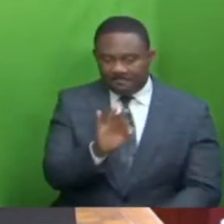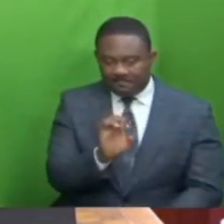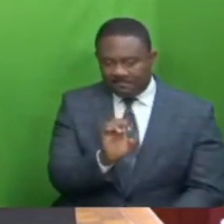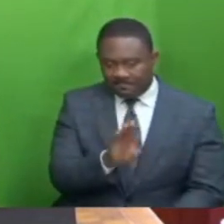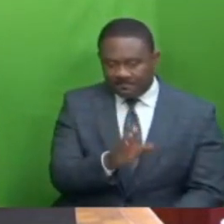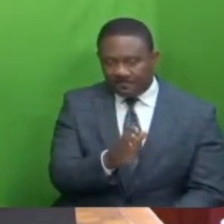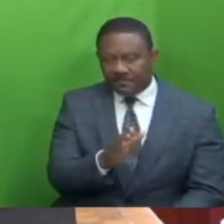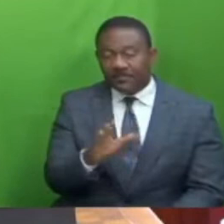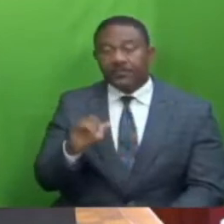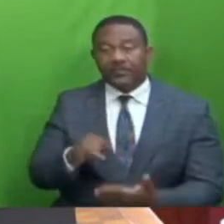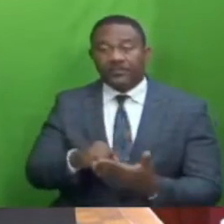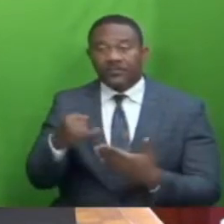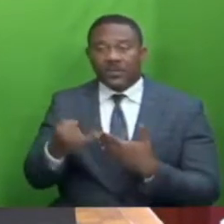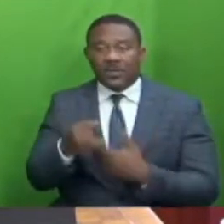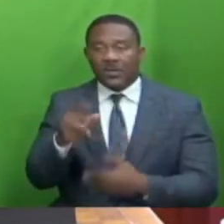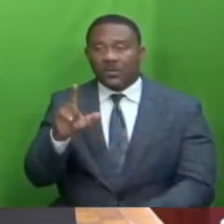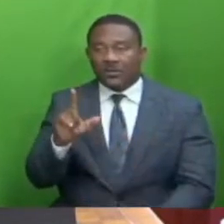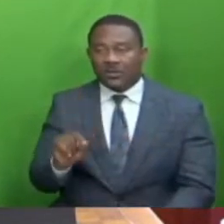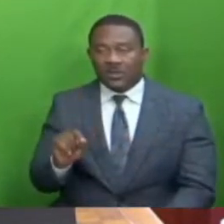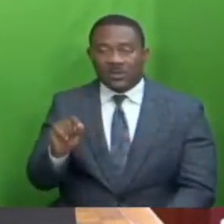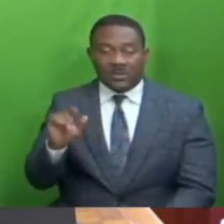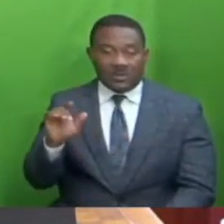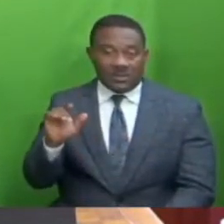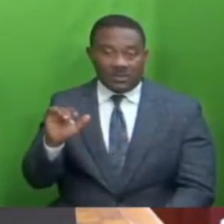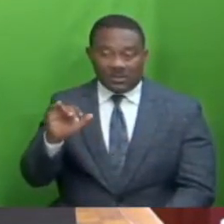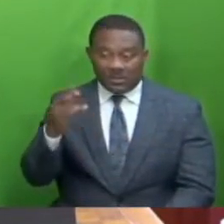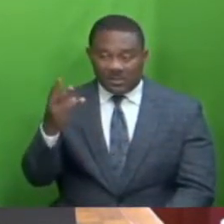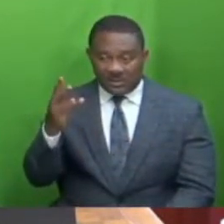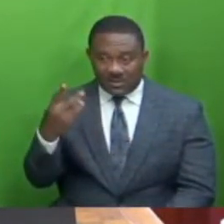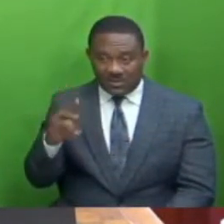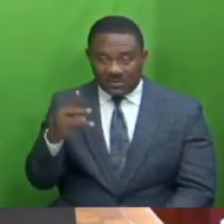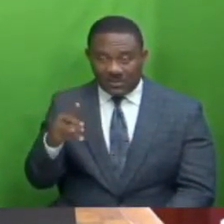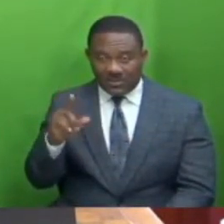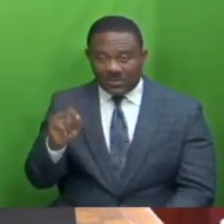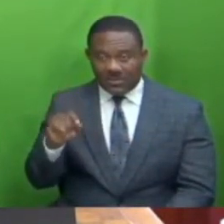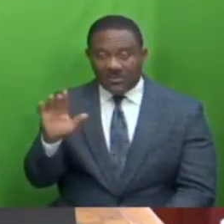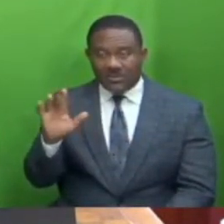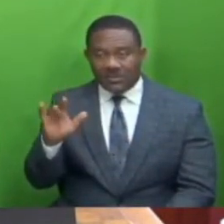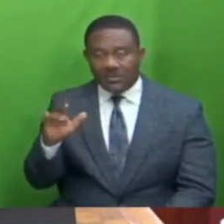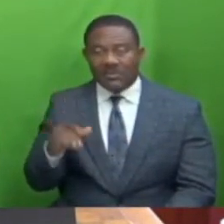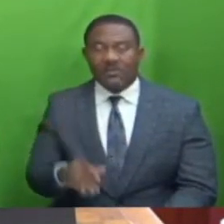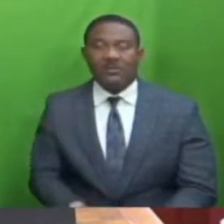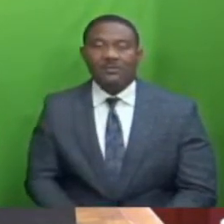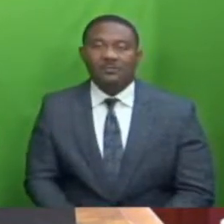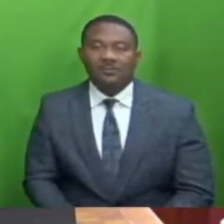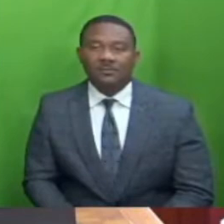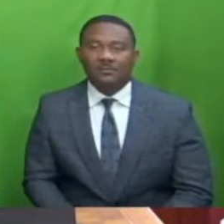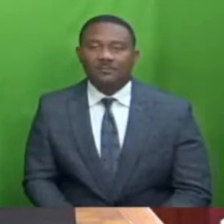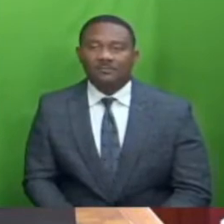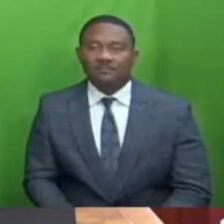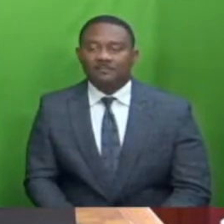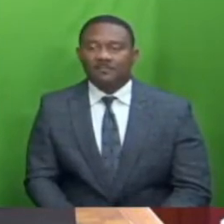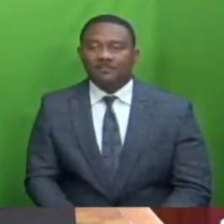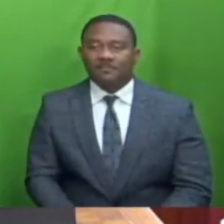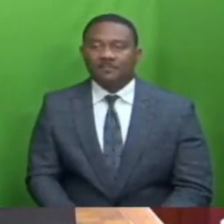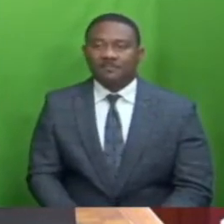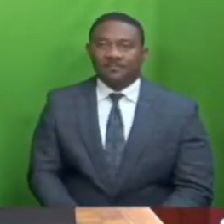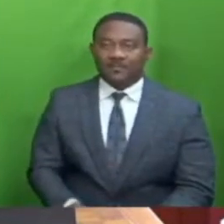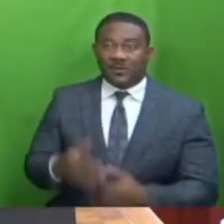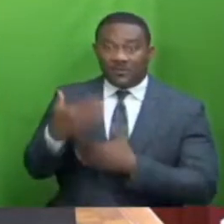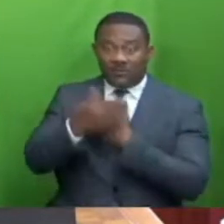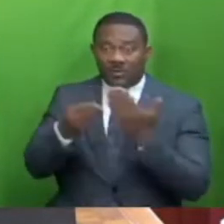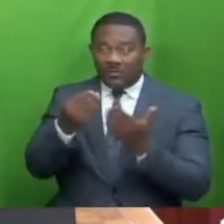January 17, 2023. Total export receipts, Mr. Speaker, fell by 7.9%